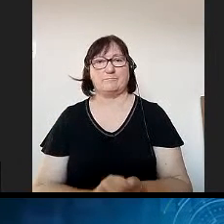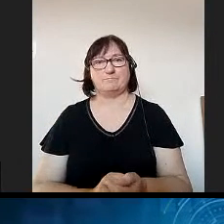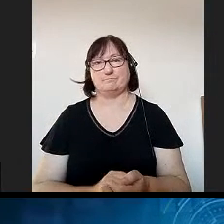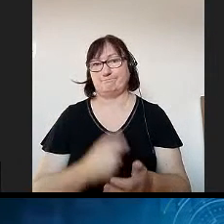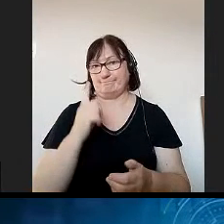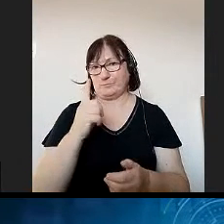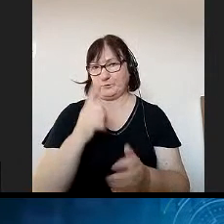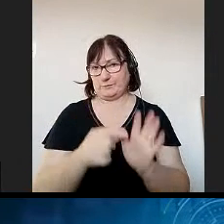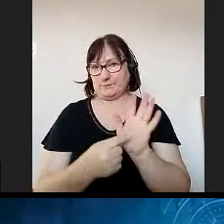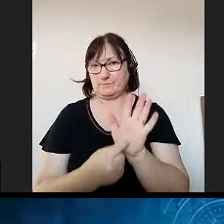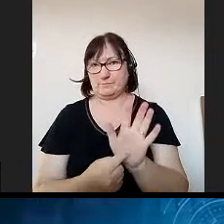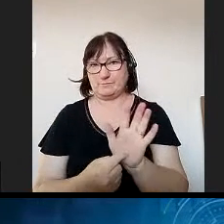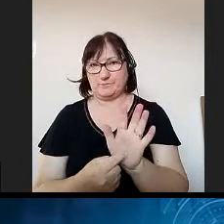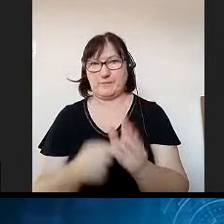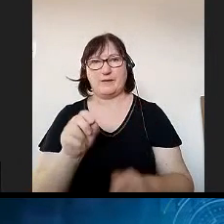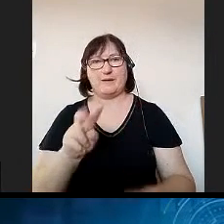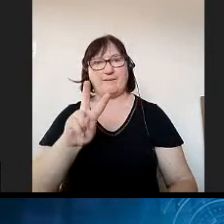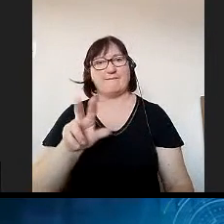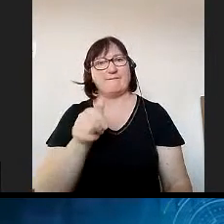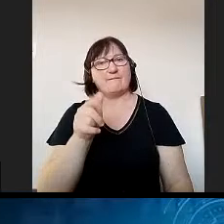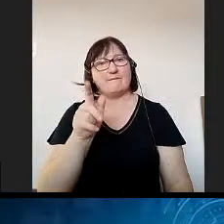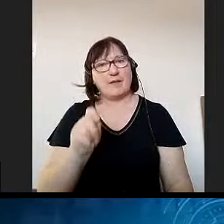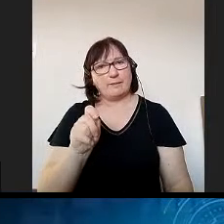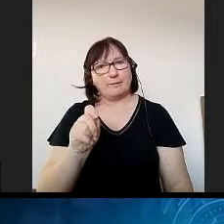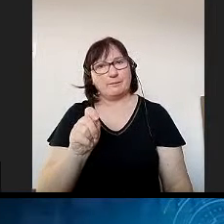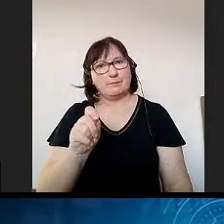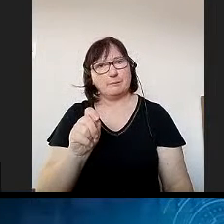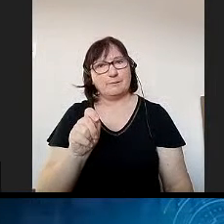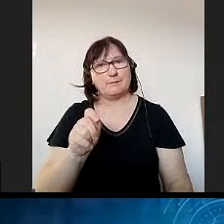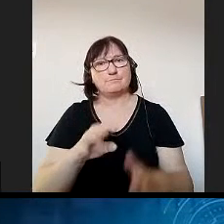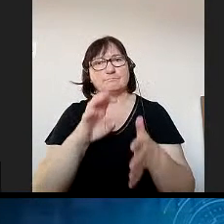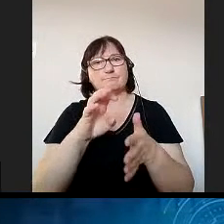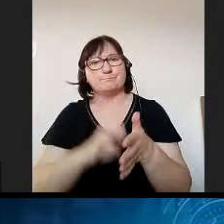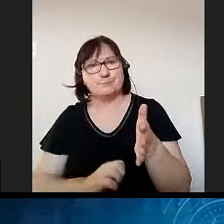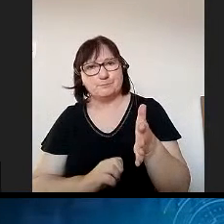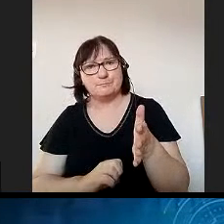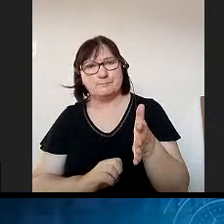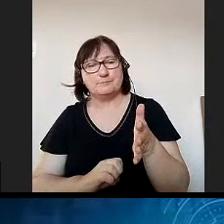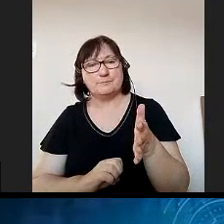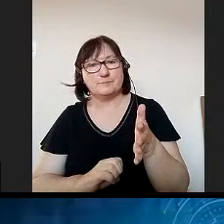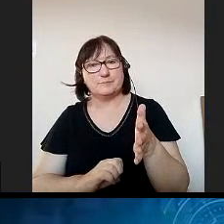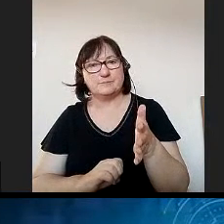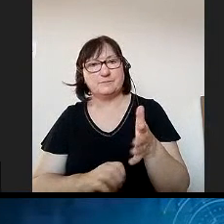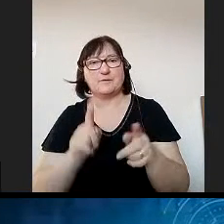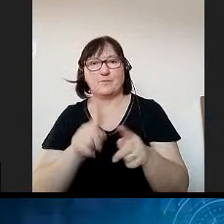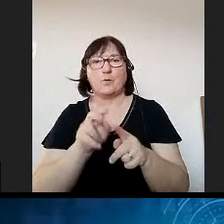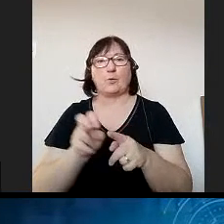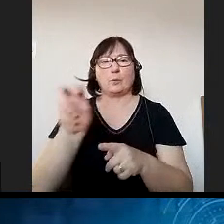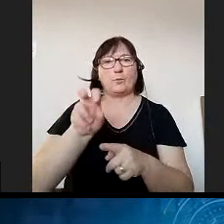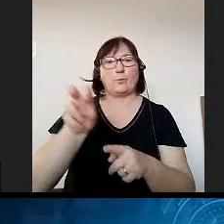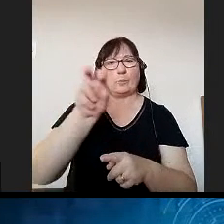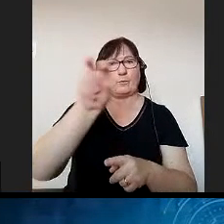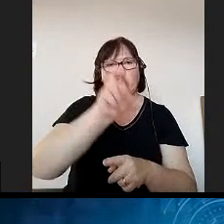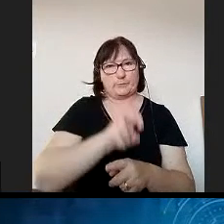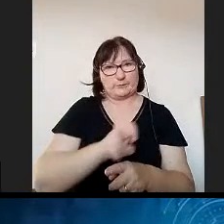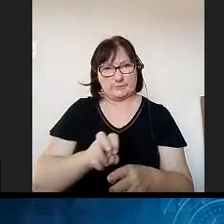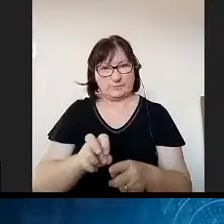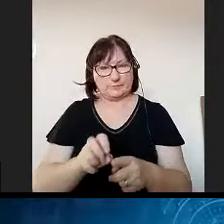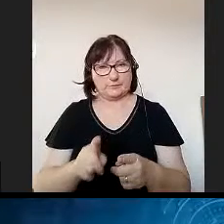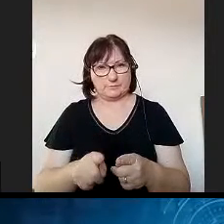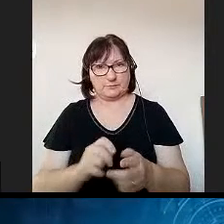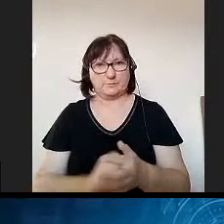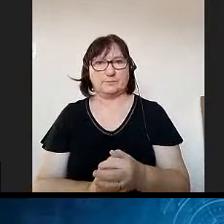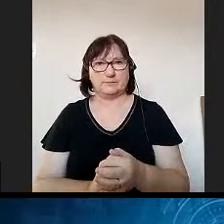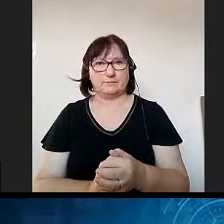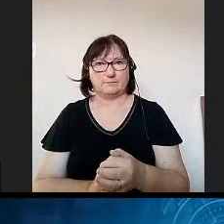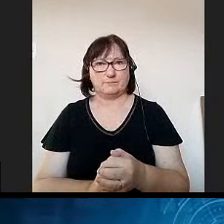VAT refund that you can take advantage of, which is meant for tourists and foreigners at export